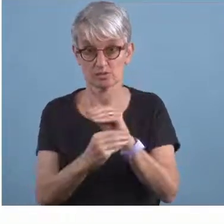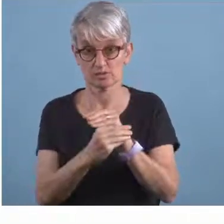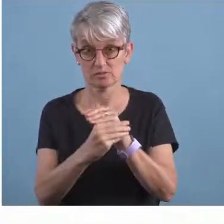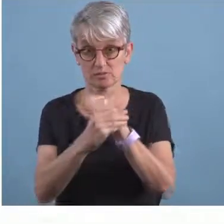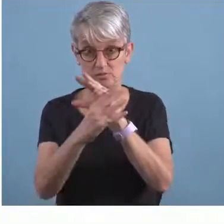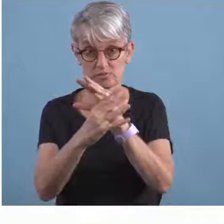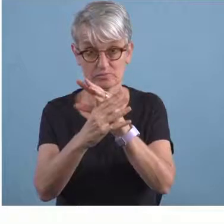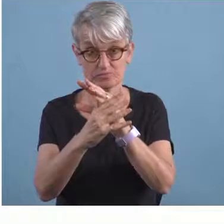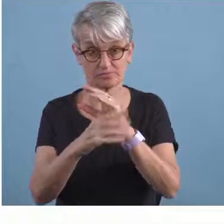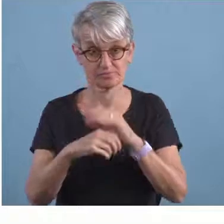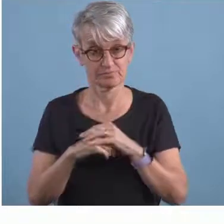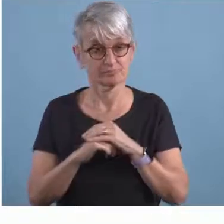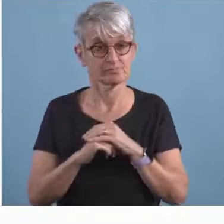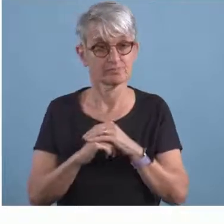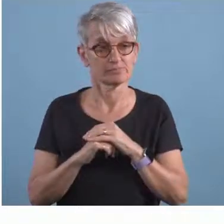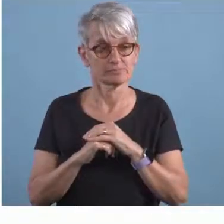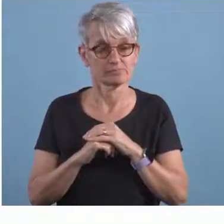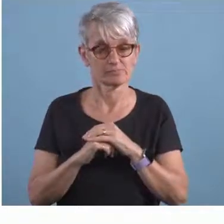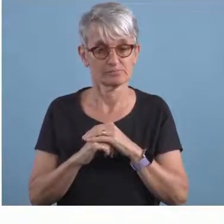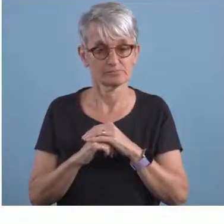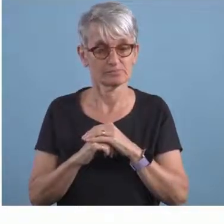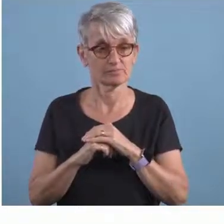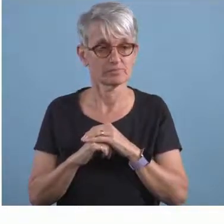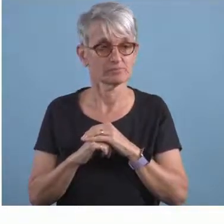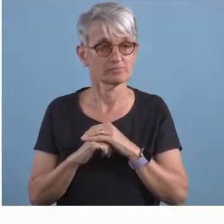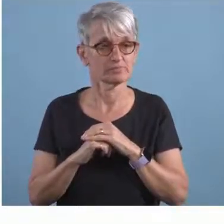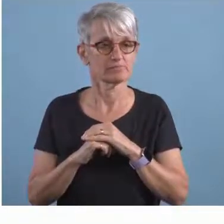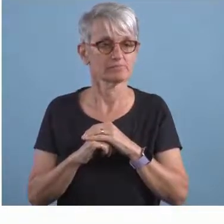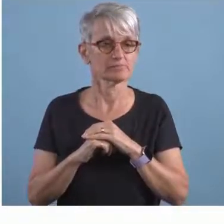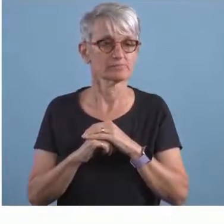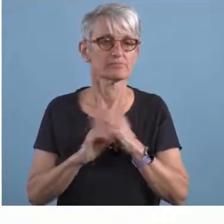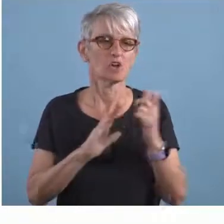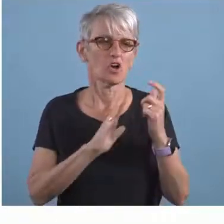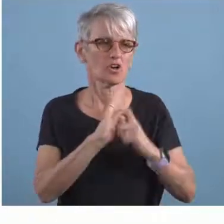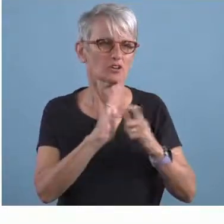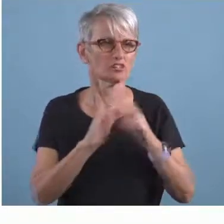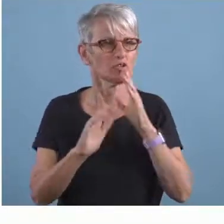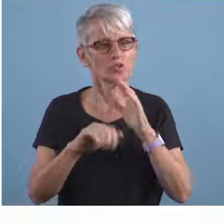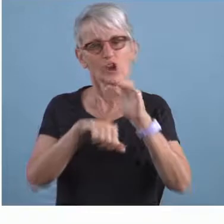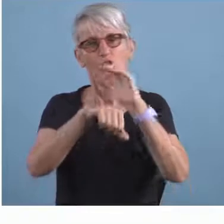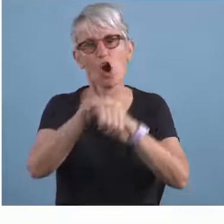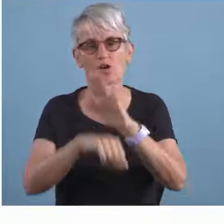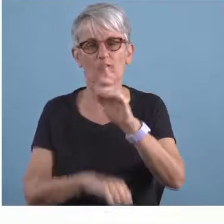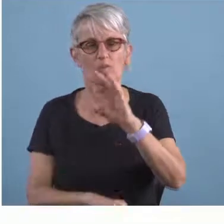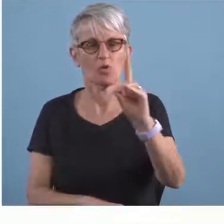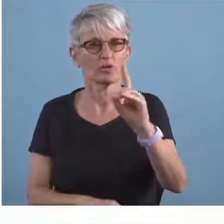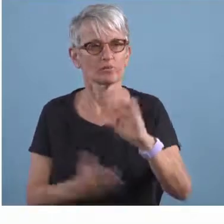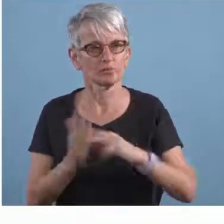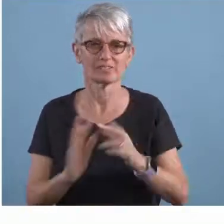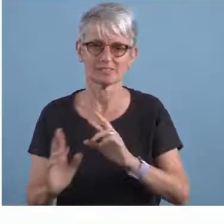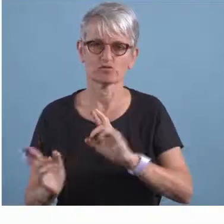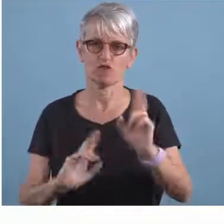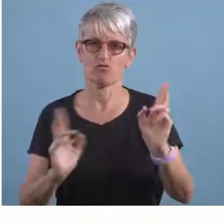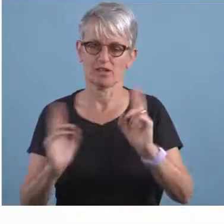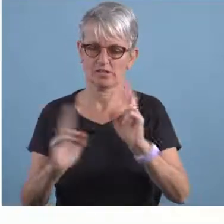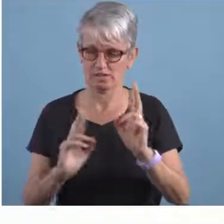sessions, in the literature, they're calling it onboarding, getting ready. Make sure